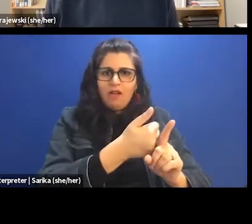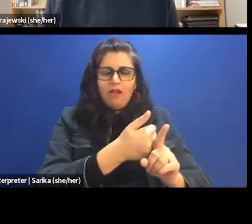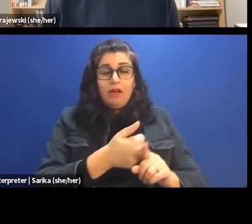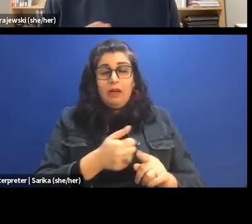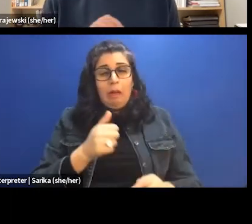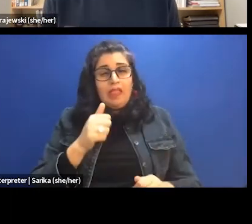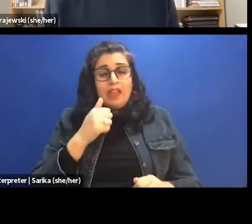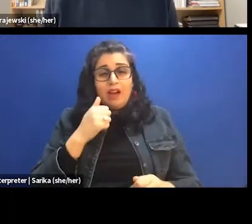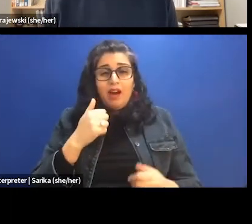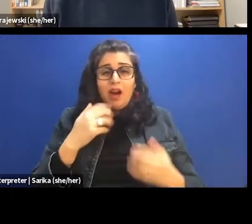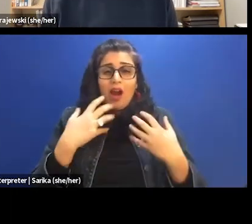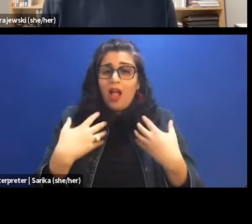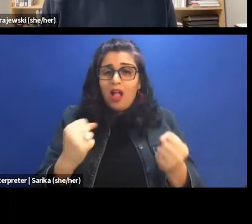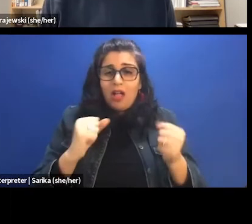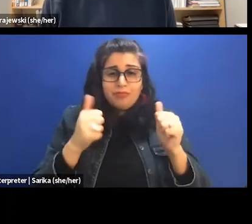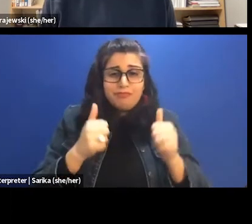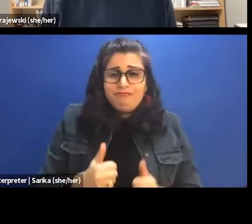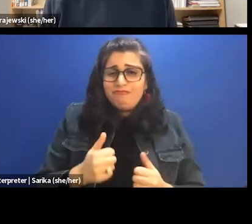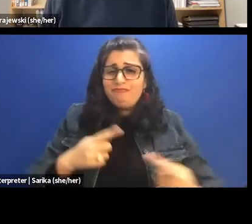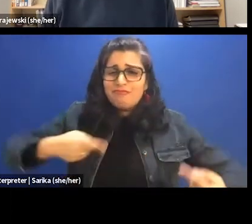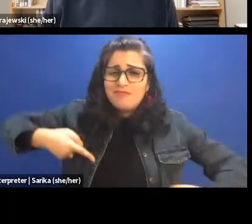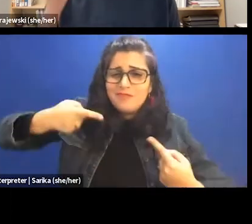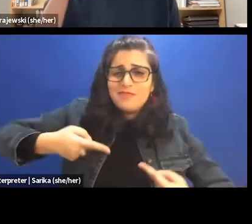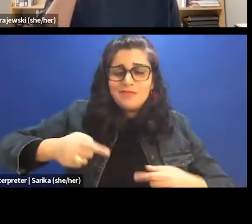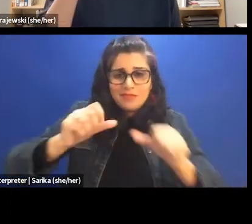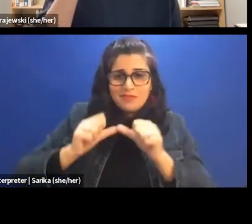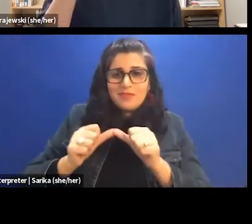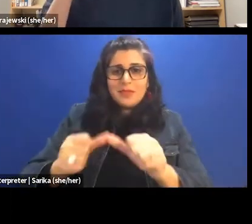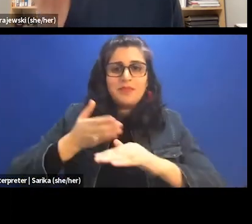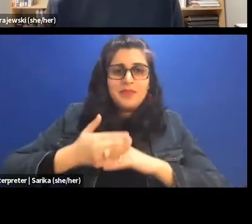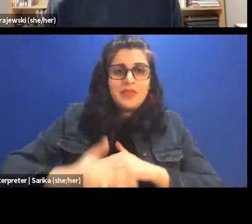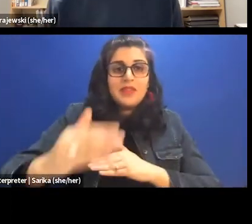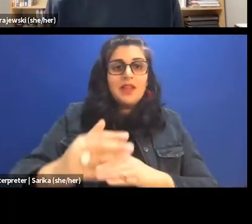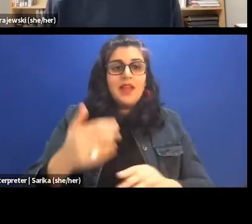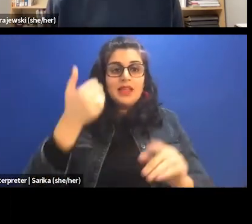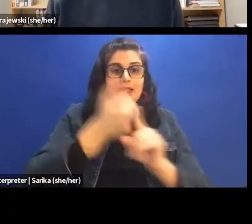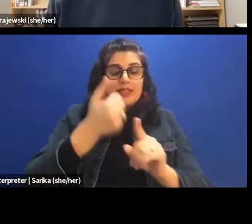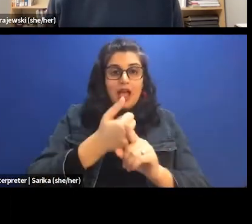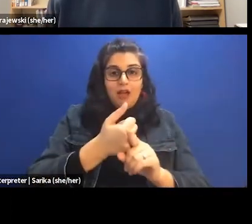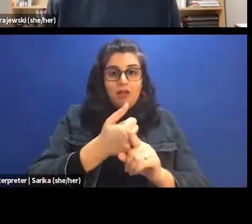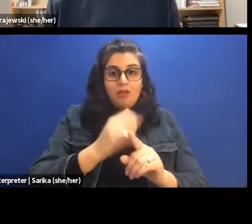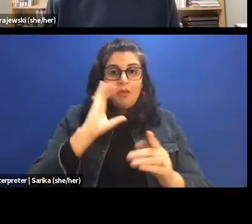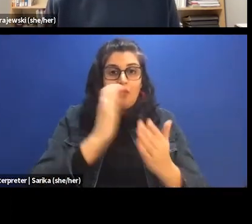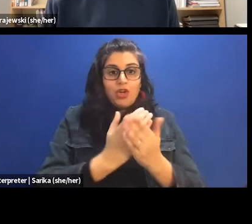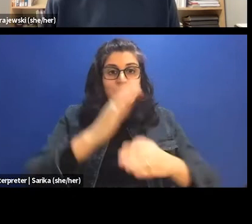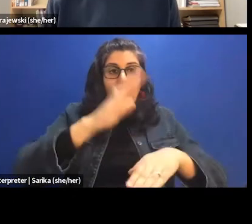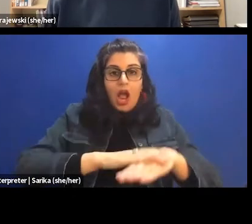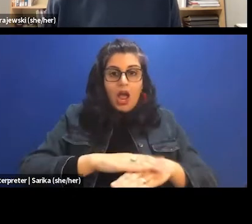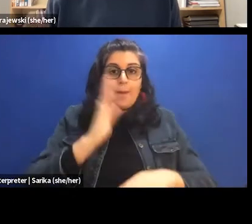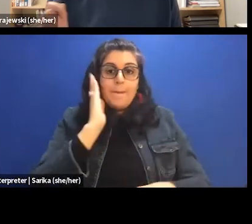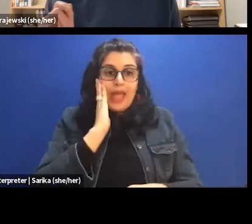health conditions that were with her throughout her life. In Self-Portrait on Bed, which you see on your